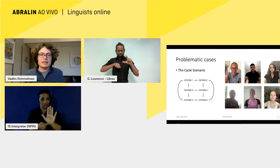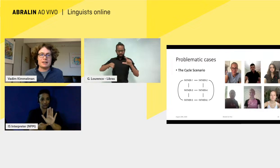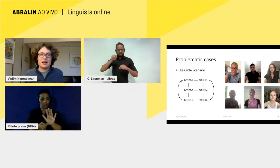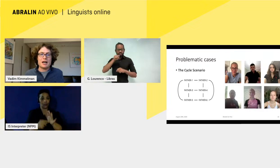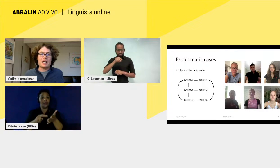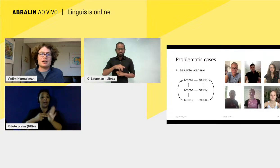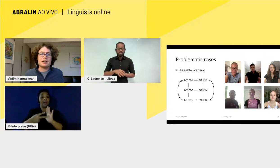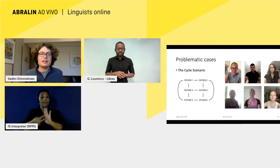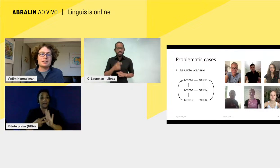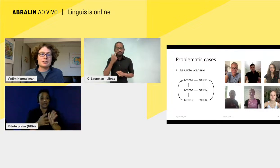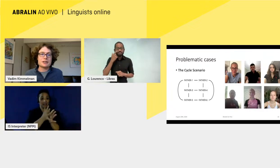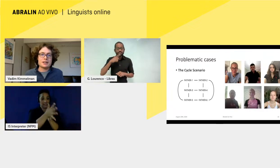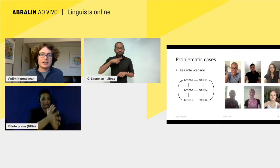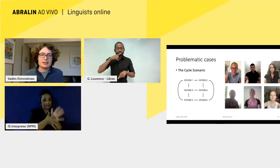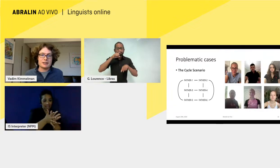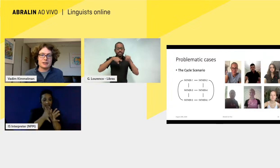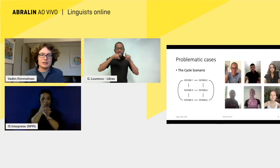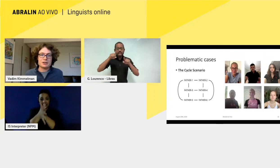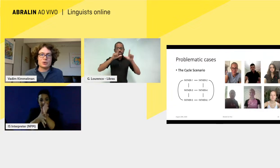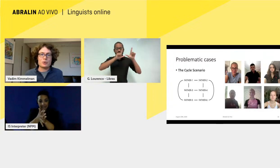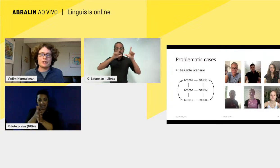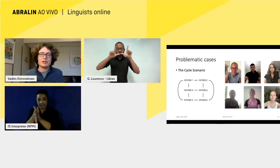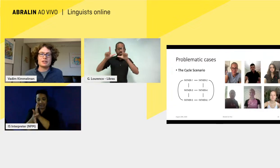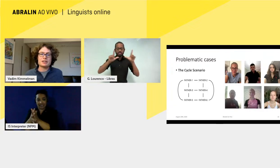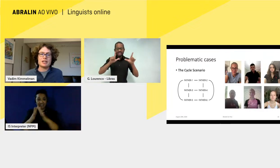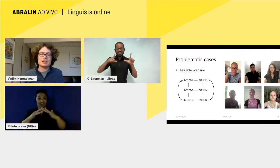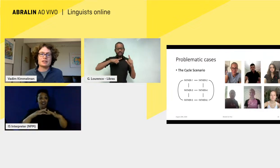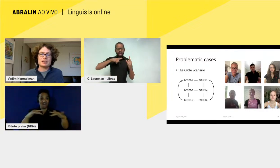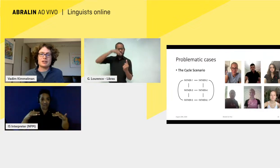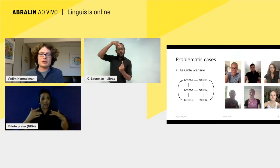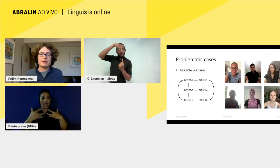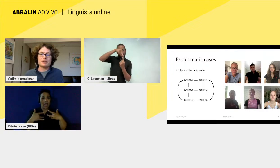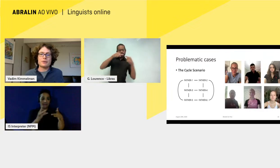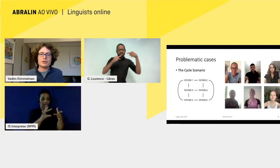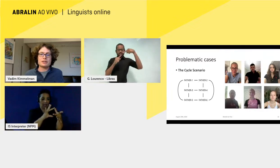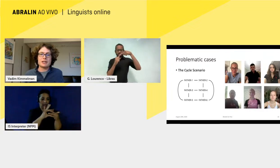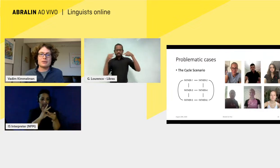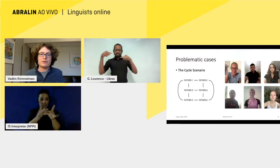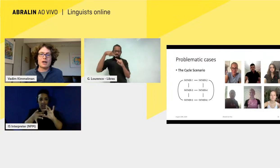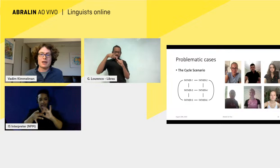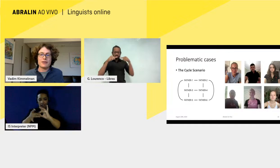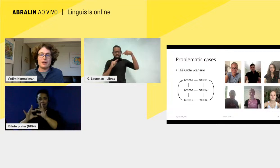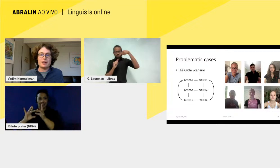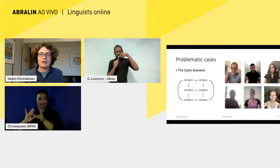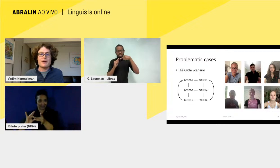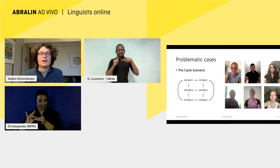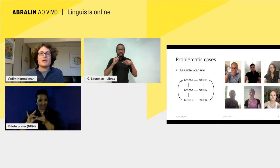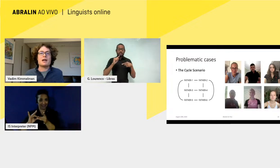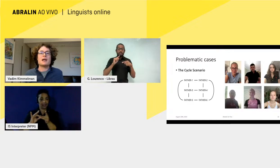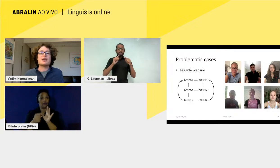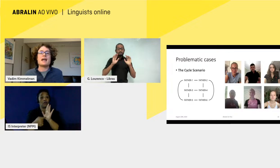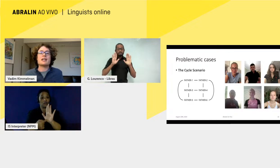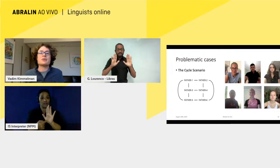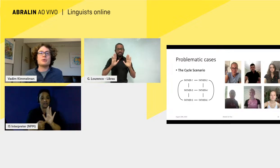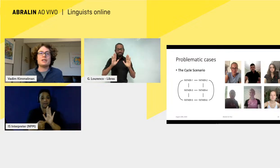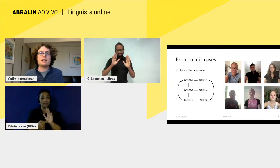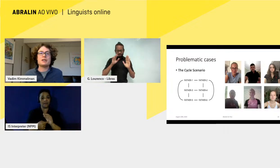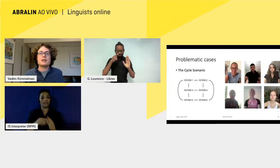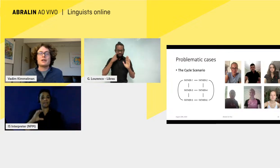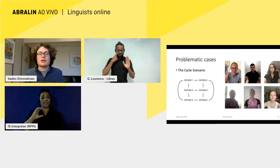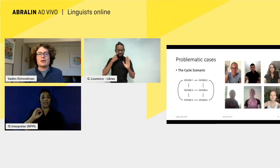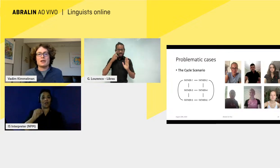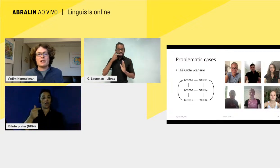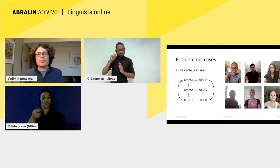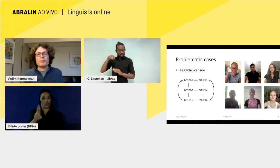of the sign are interconnected. So in this case, the variants for the sign father can